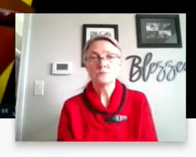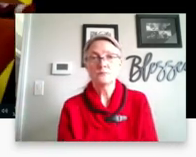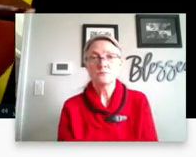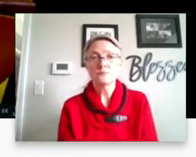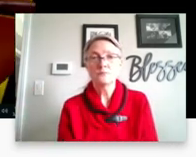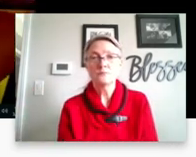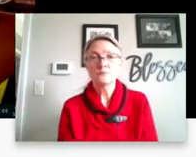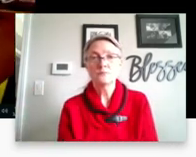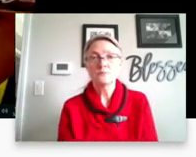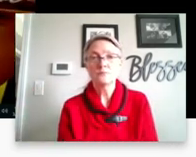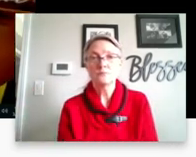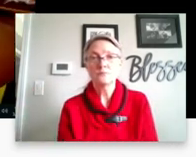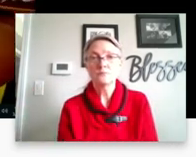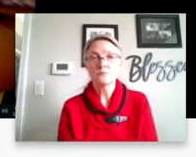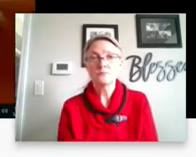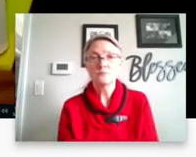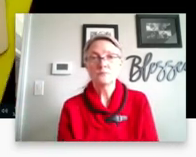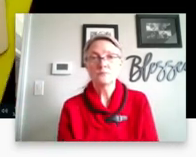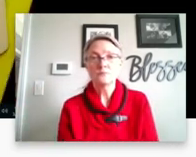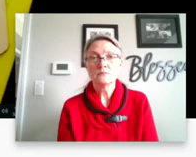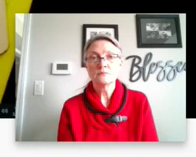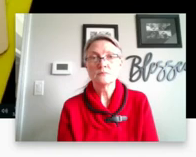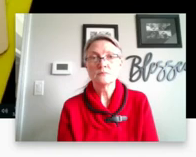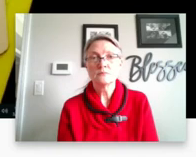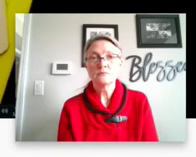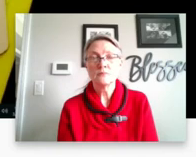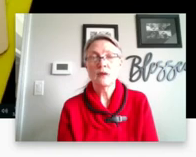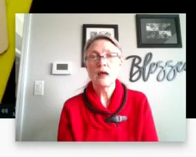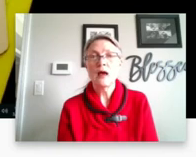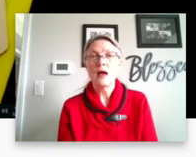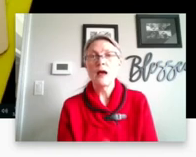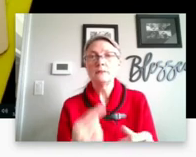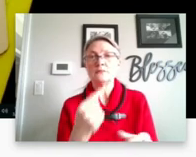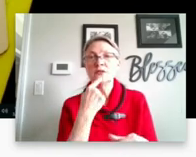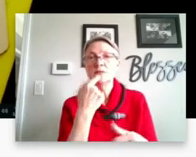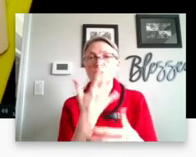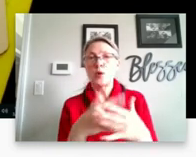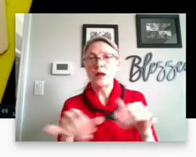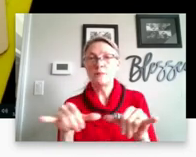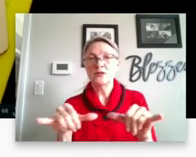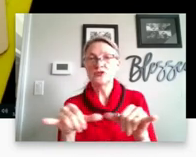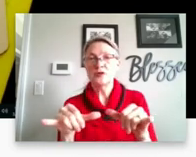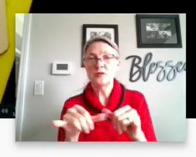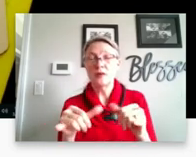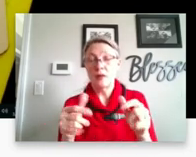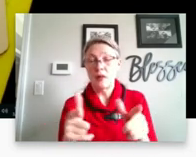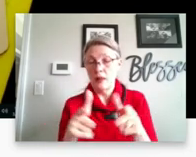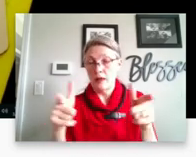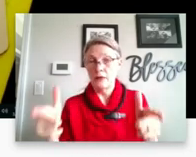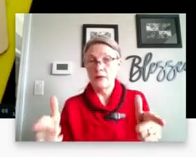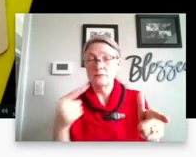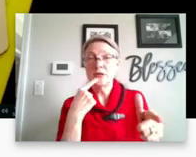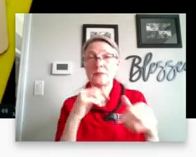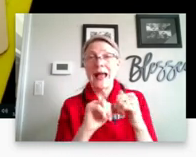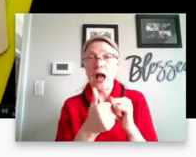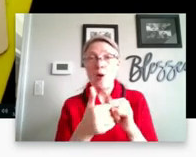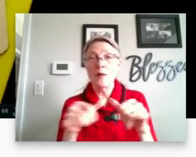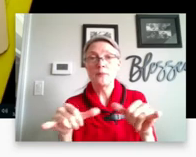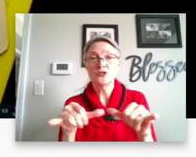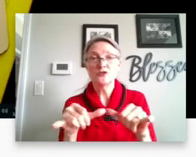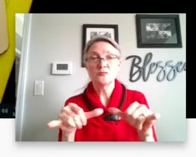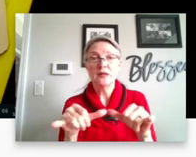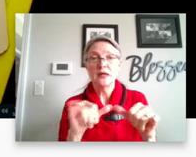in inches, right? So I'm telling you what I'm measuring, the length. I'm telling you how I'm measuring it. I'm measuring